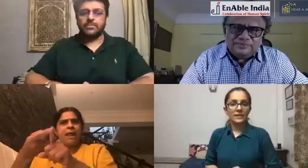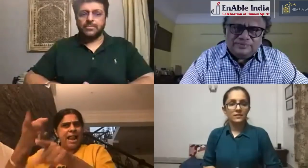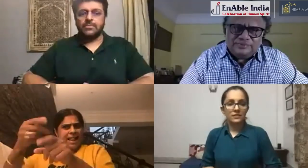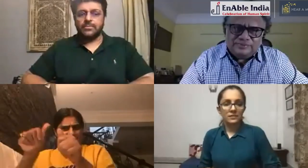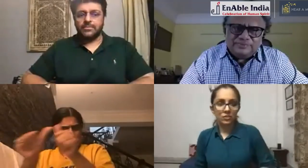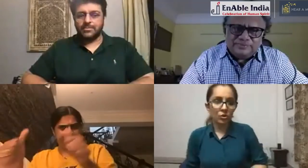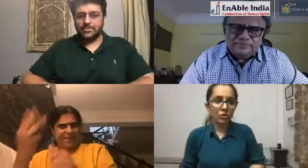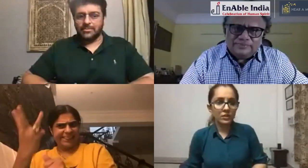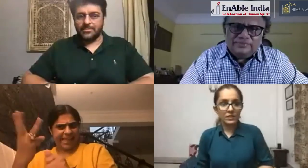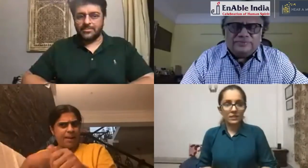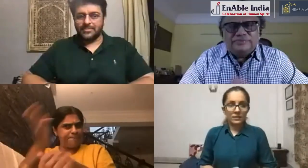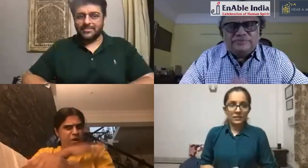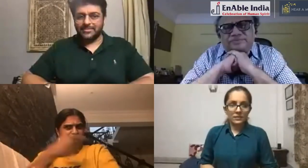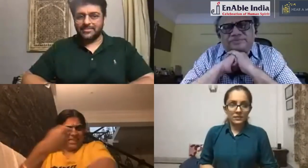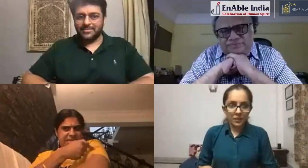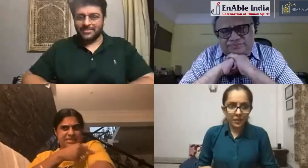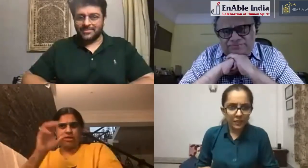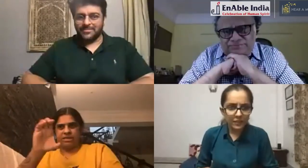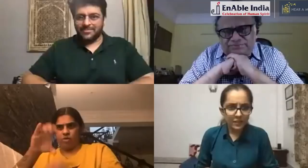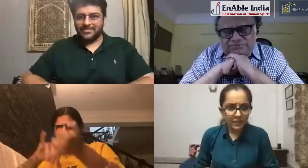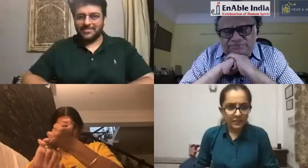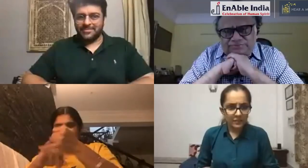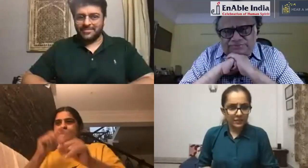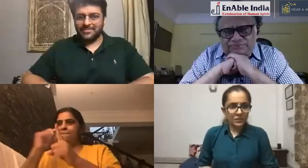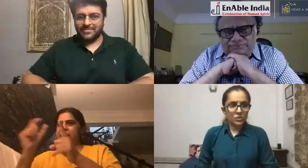All right. So,